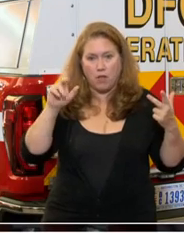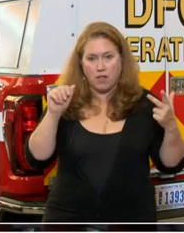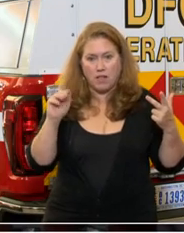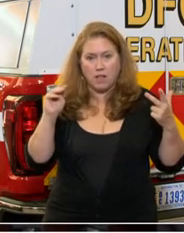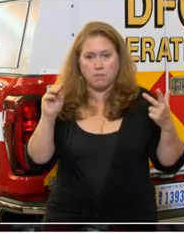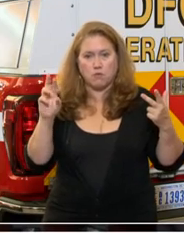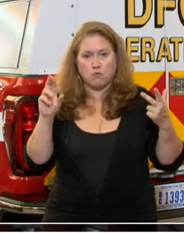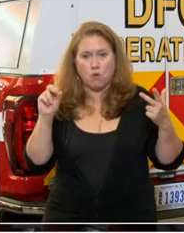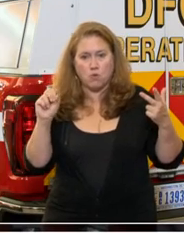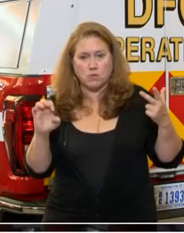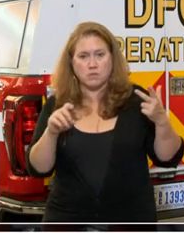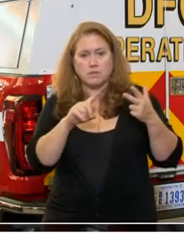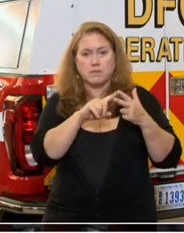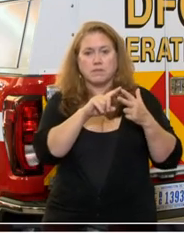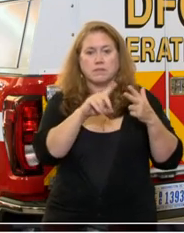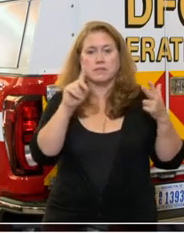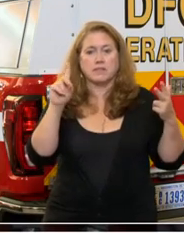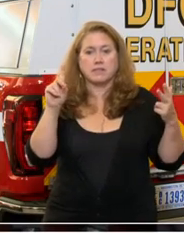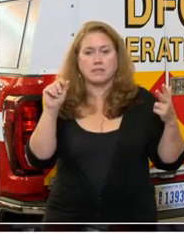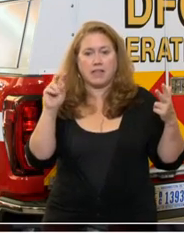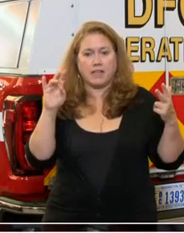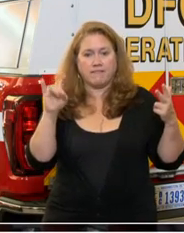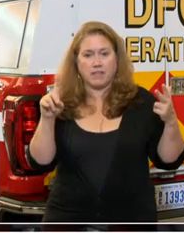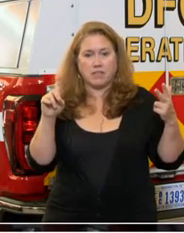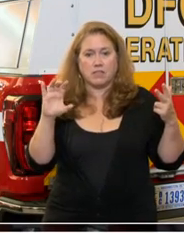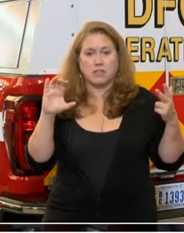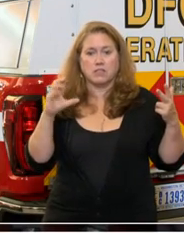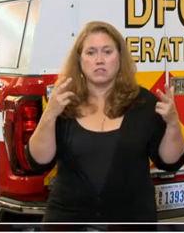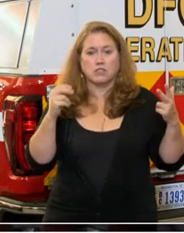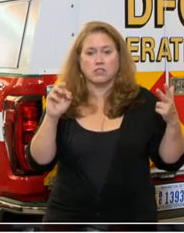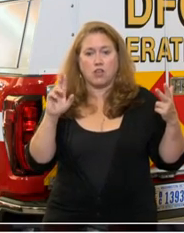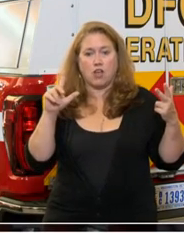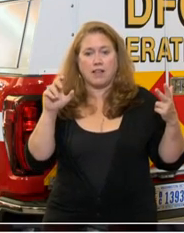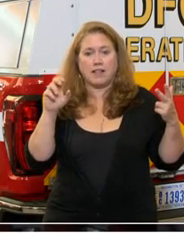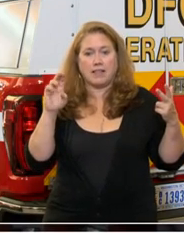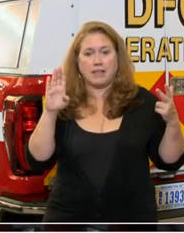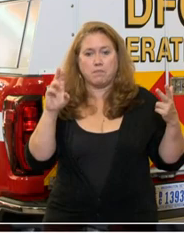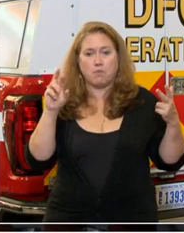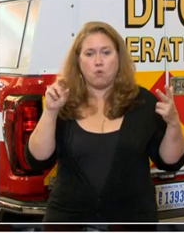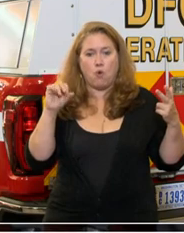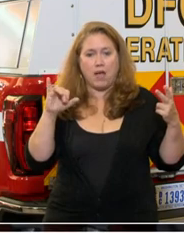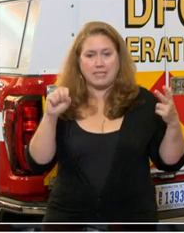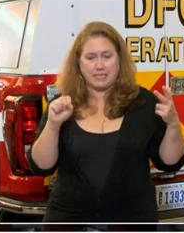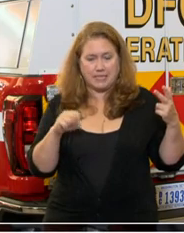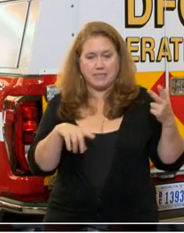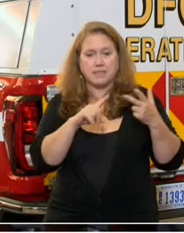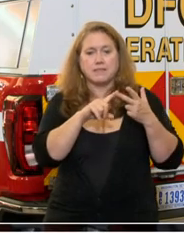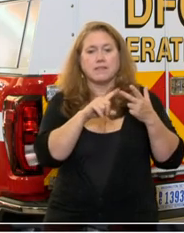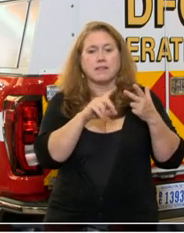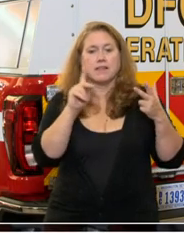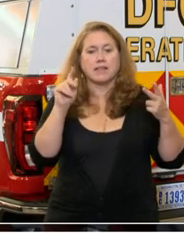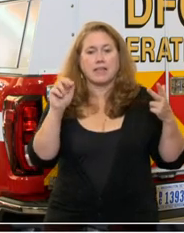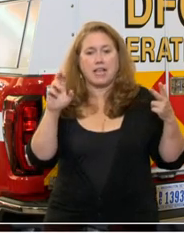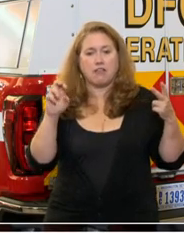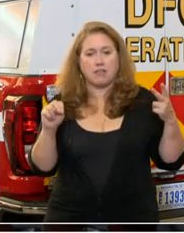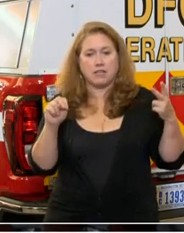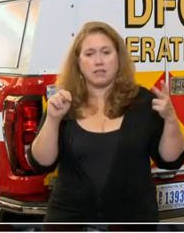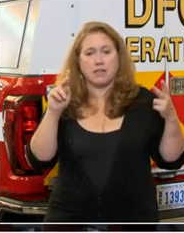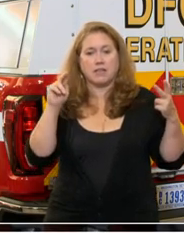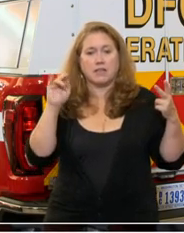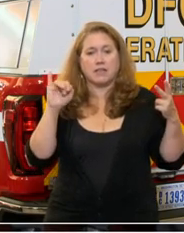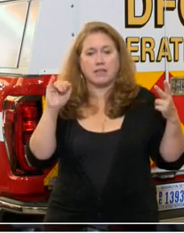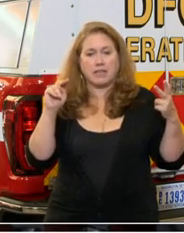Pentagon, we lost Roger Millam, Carolyn Howman, Brenda Keegler,